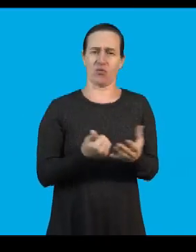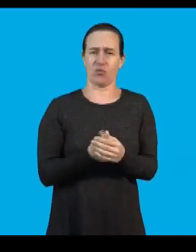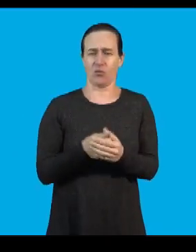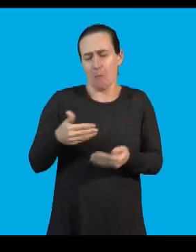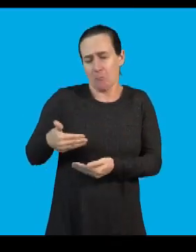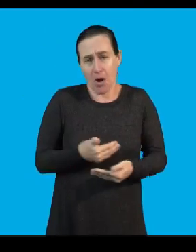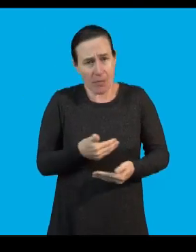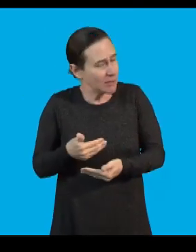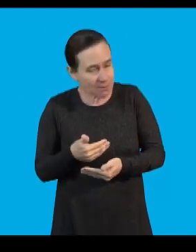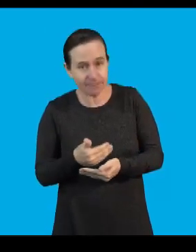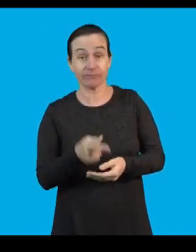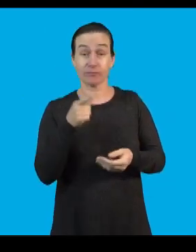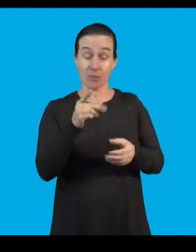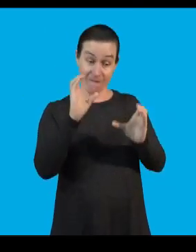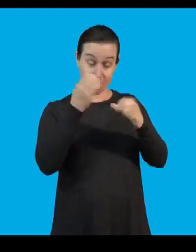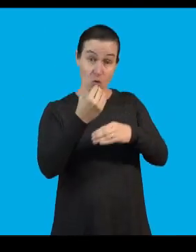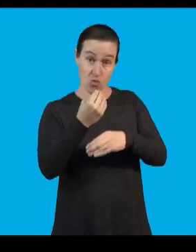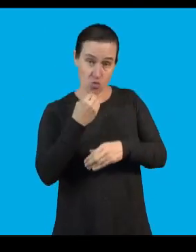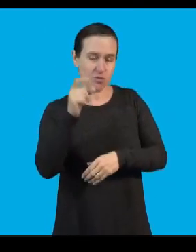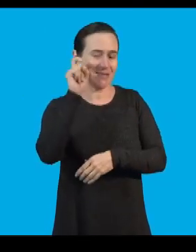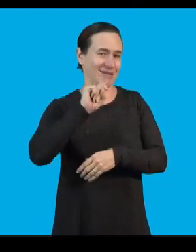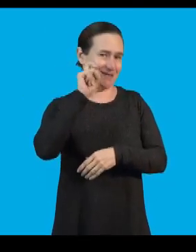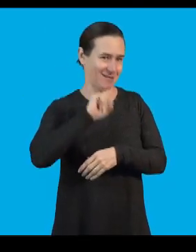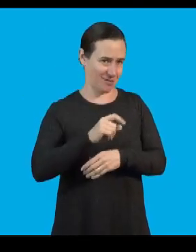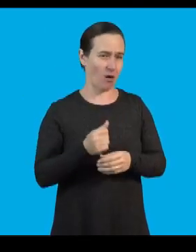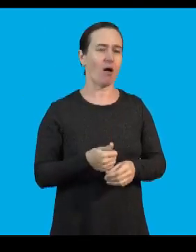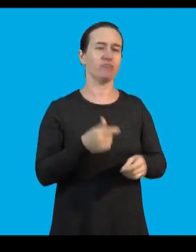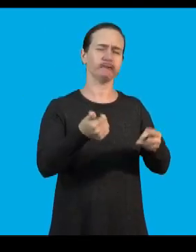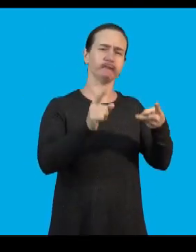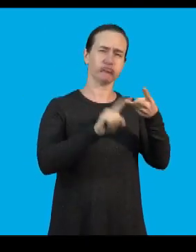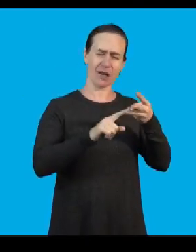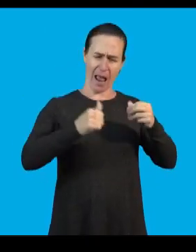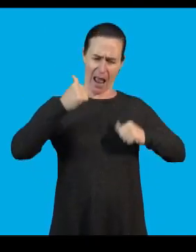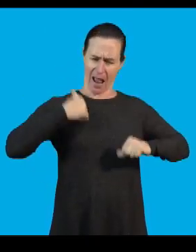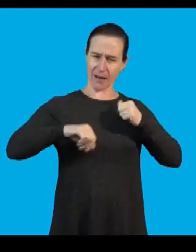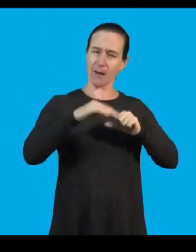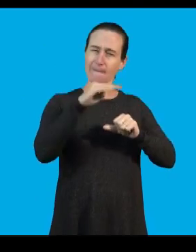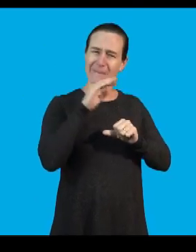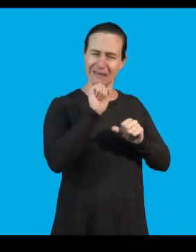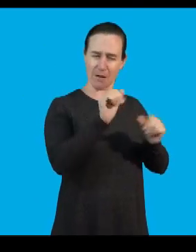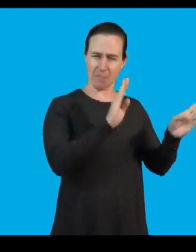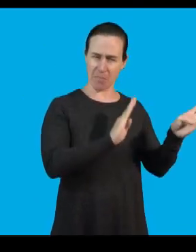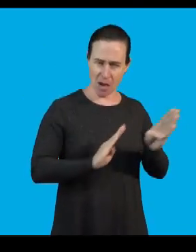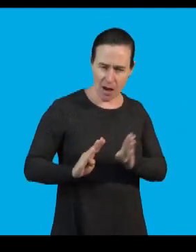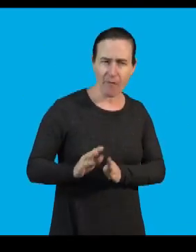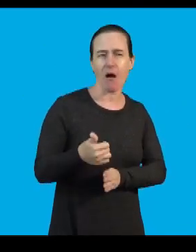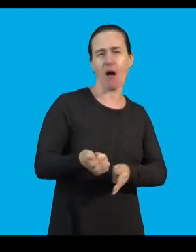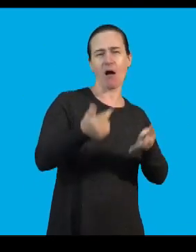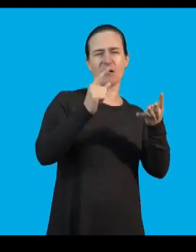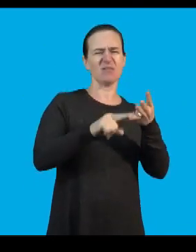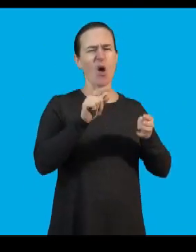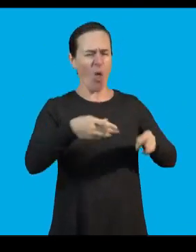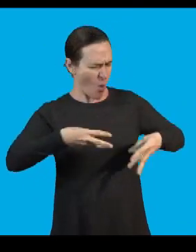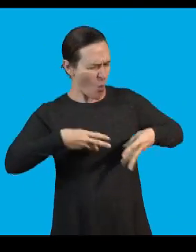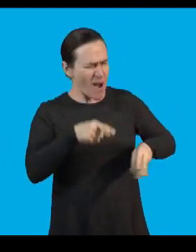not infants, they are dealing with teenagers. And then acting refers to a kind of behavior. The way they